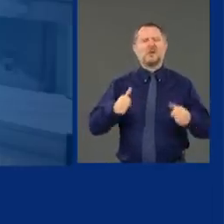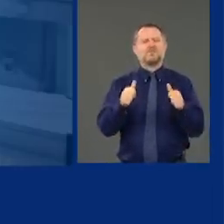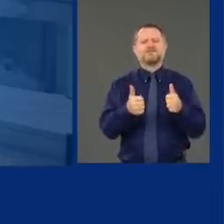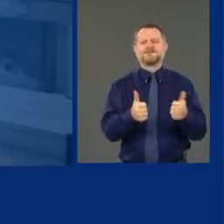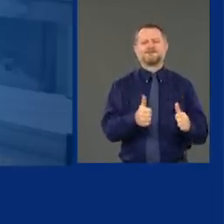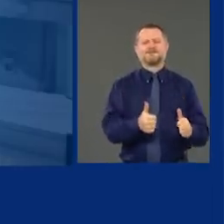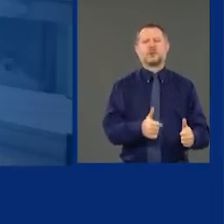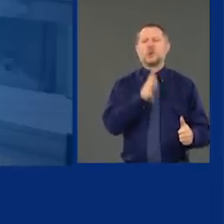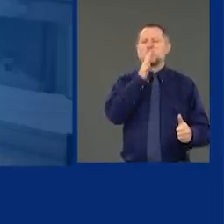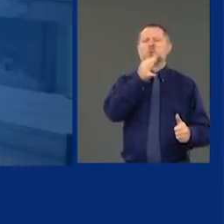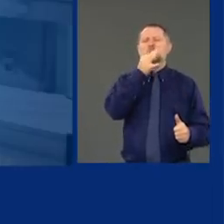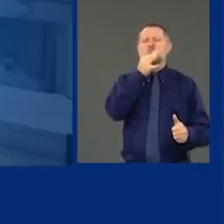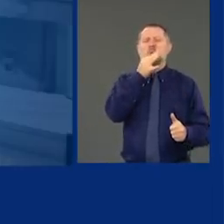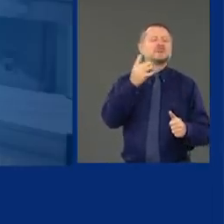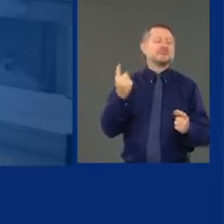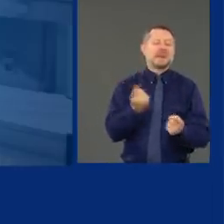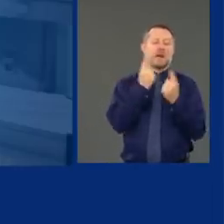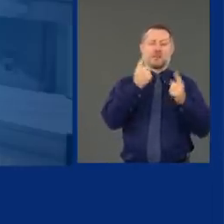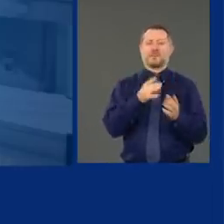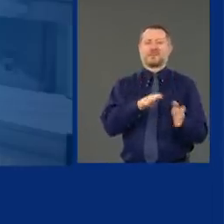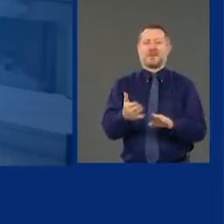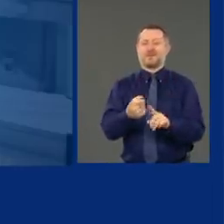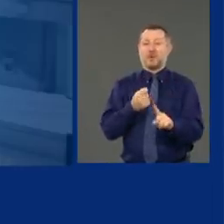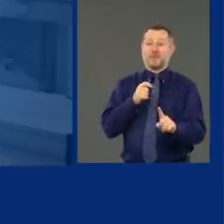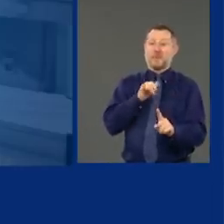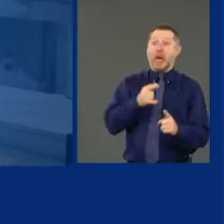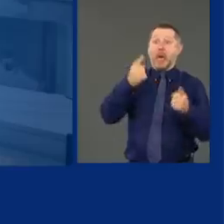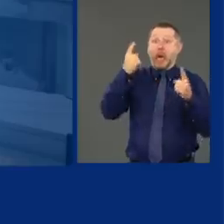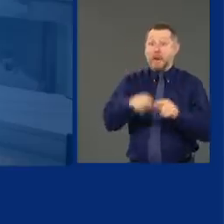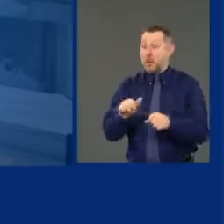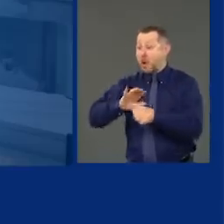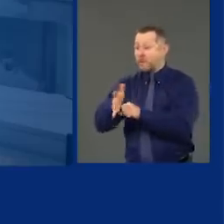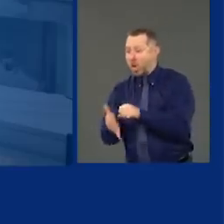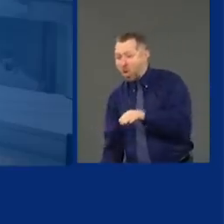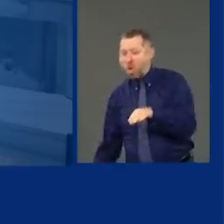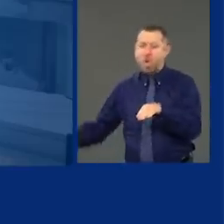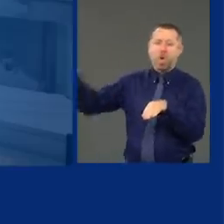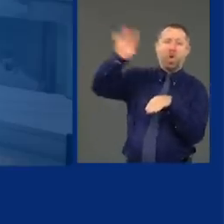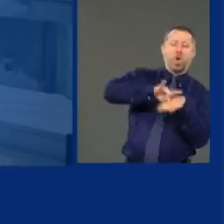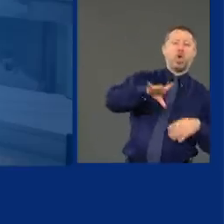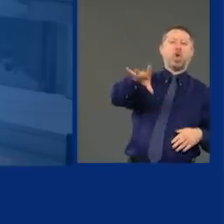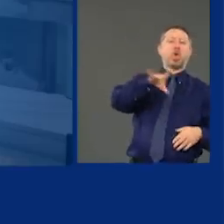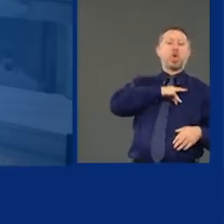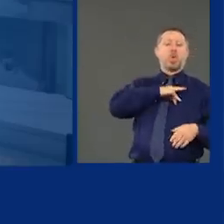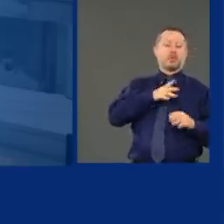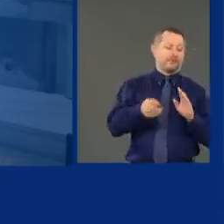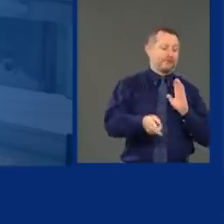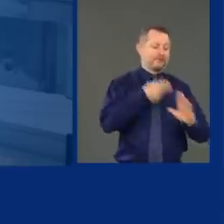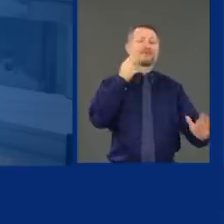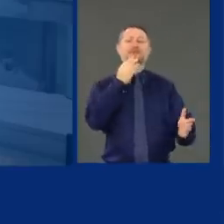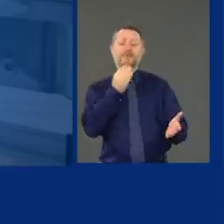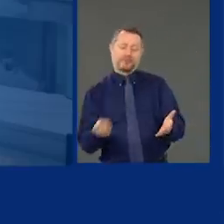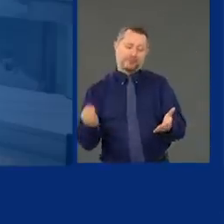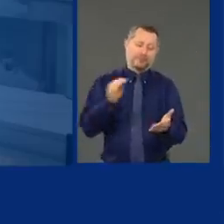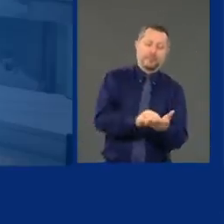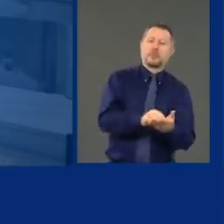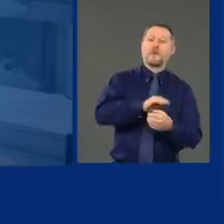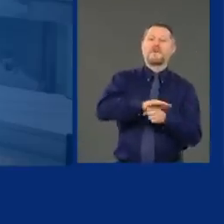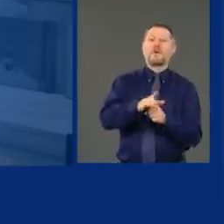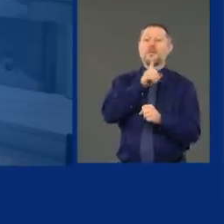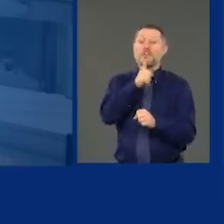of something, and if they get the COVID virus, they attribute it to the COVID virus. But there is a